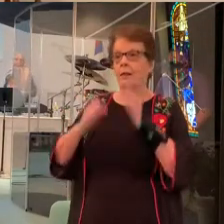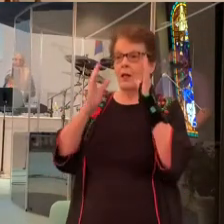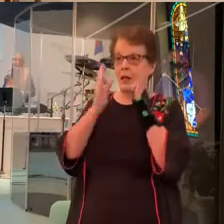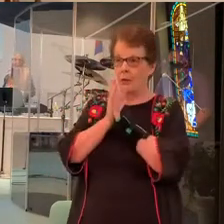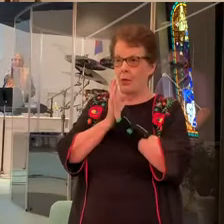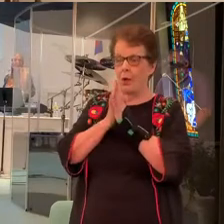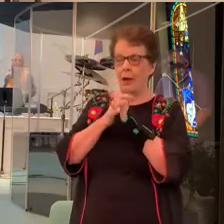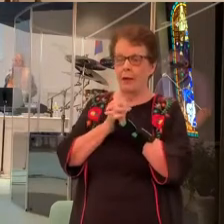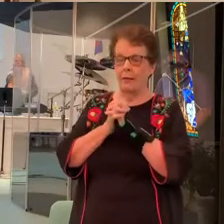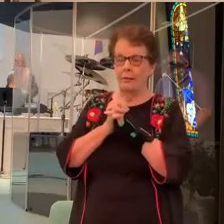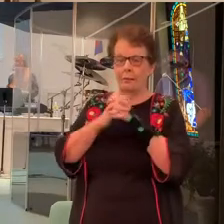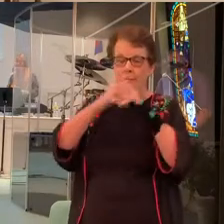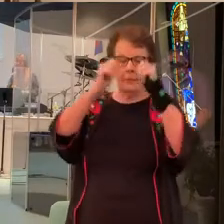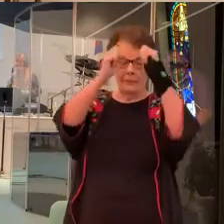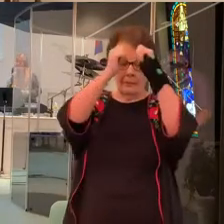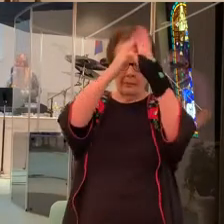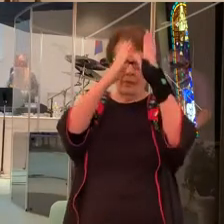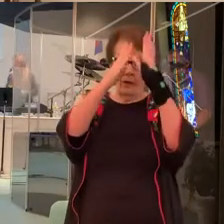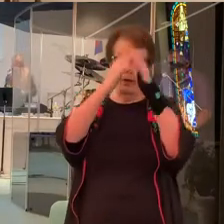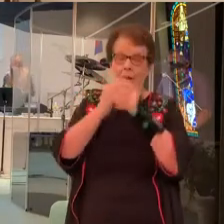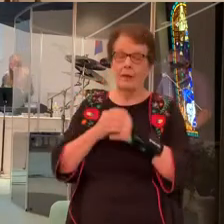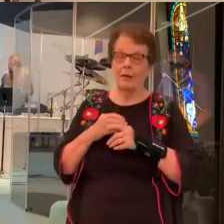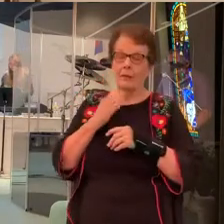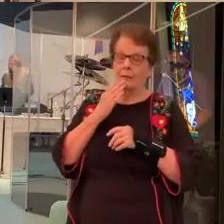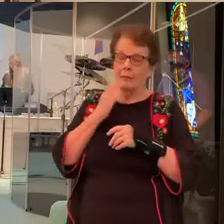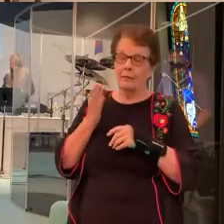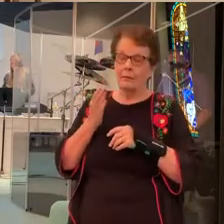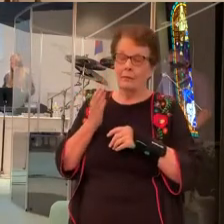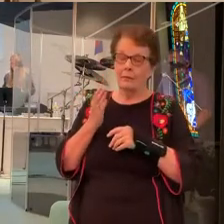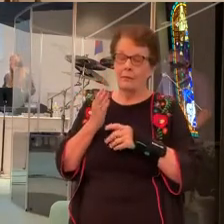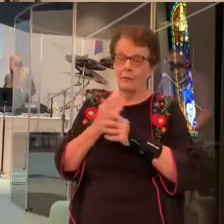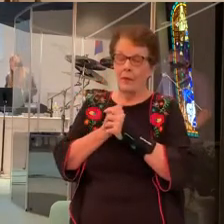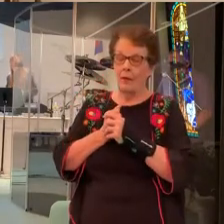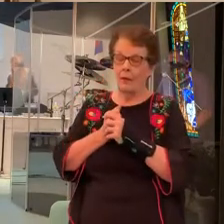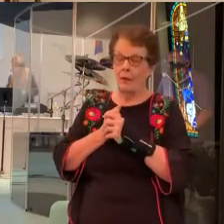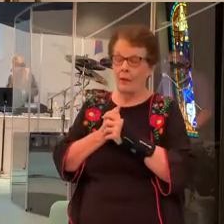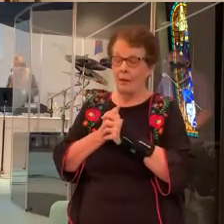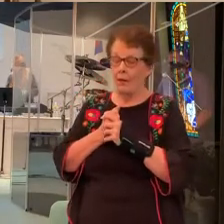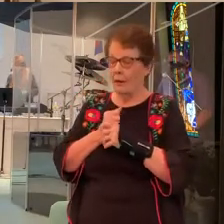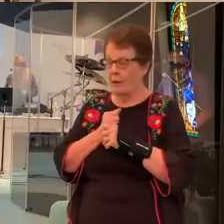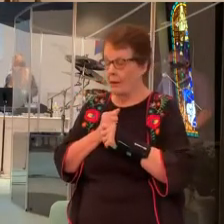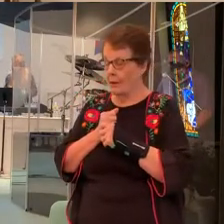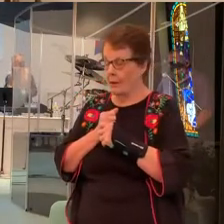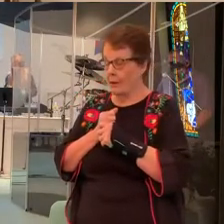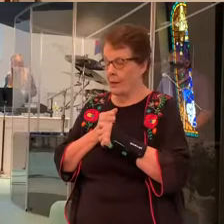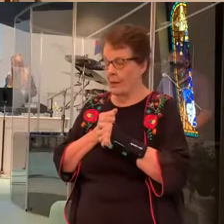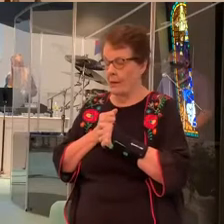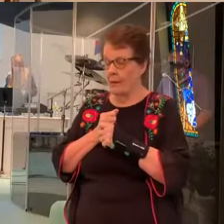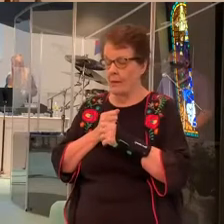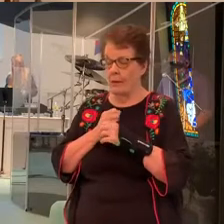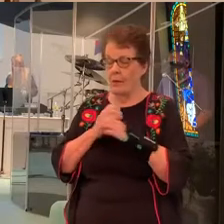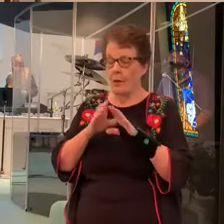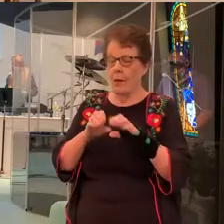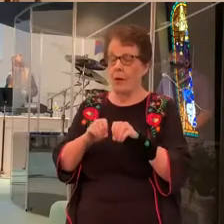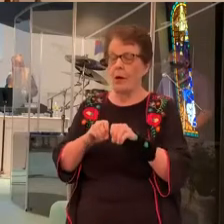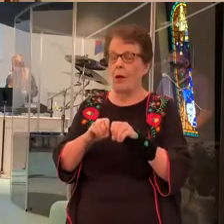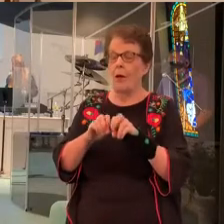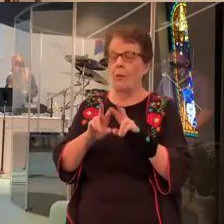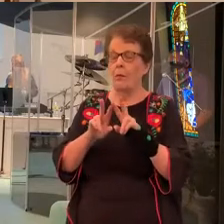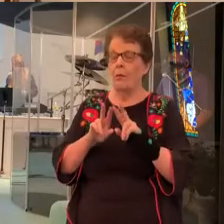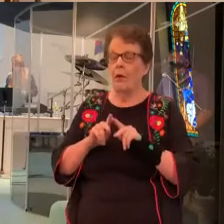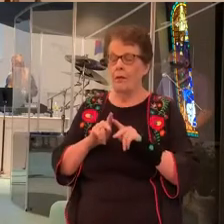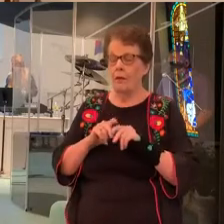continue worshiping together. Father, thank you for the great joy that it is, the privilege that it is, and Father, I would even think it's